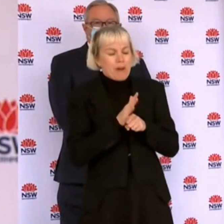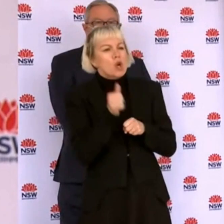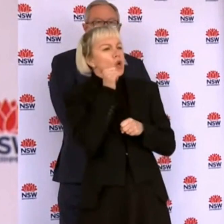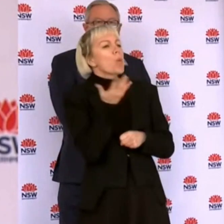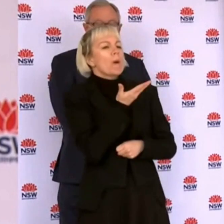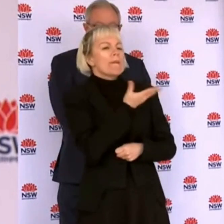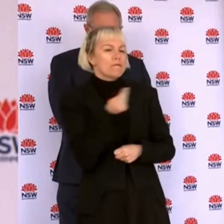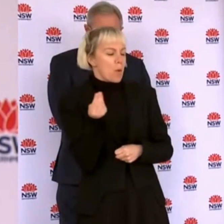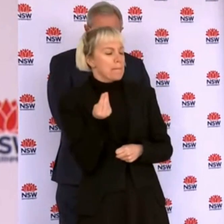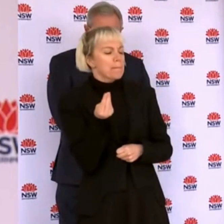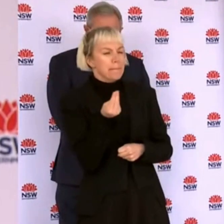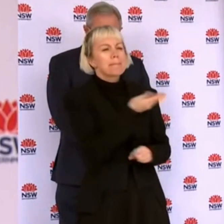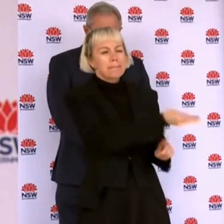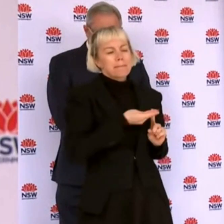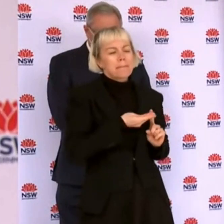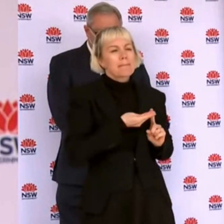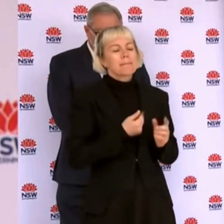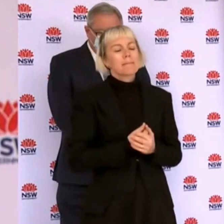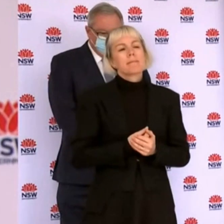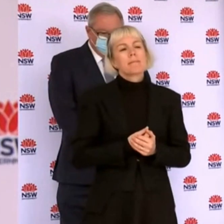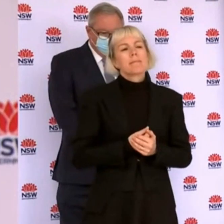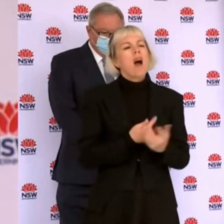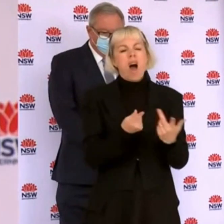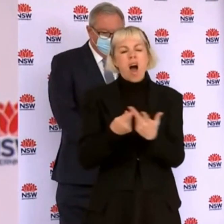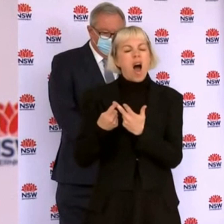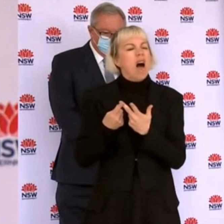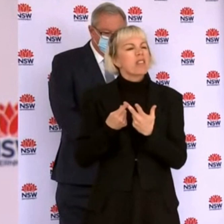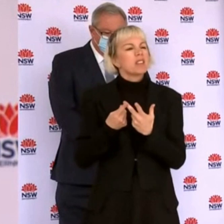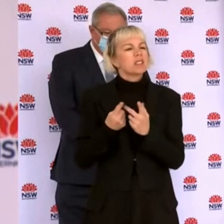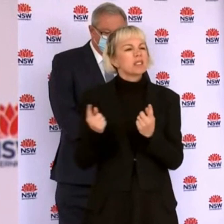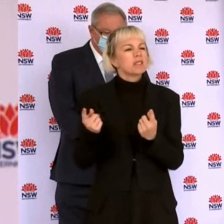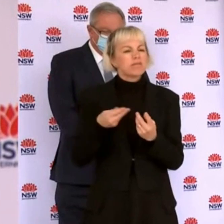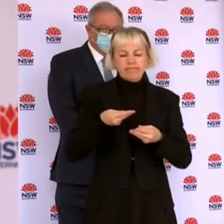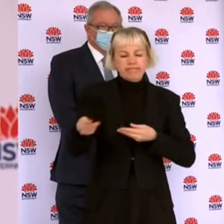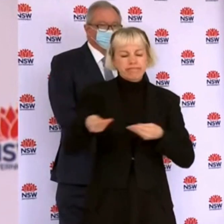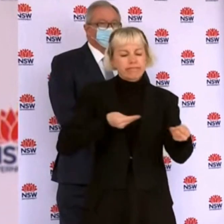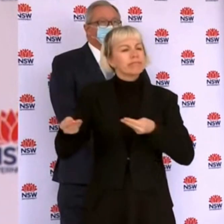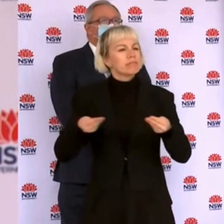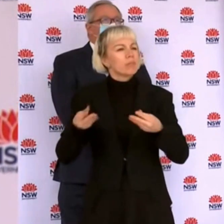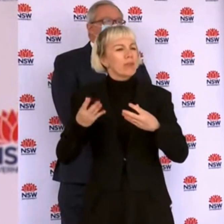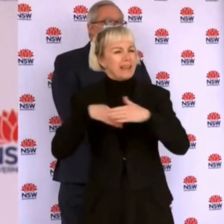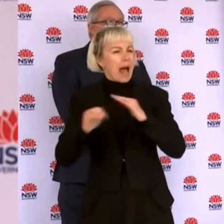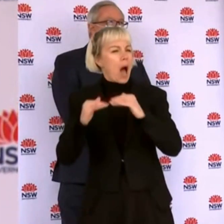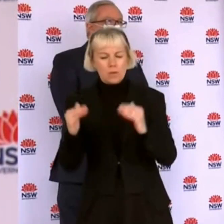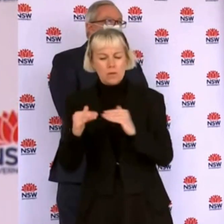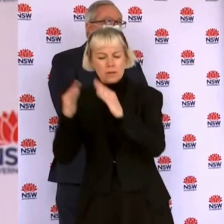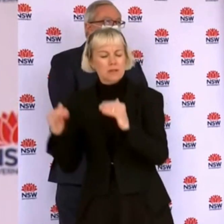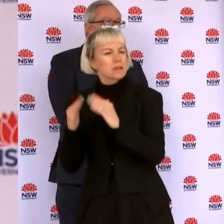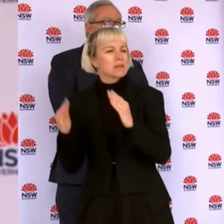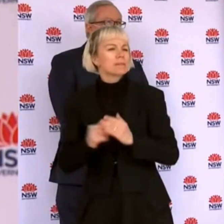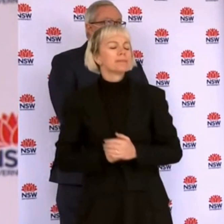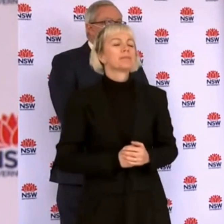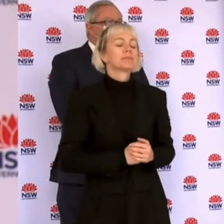these 13 are close contacts and 13 household contacts of previously confirmed cases. Again, indicating